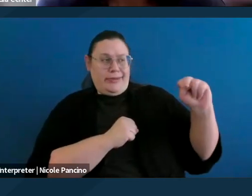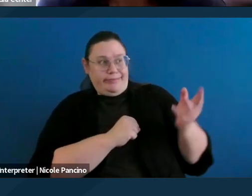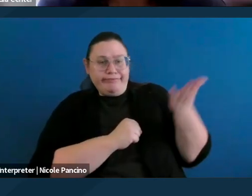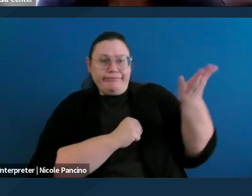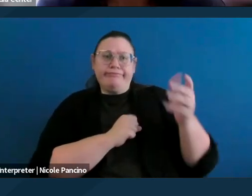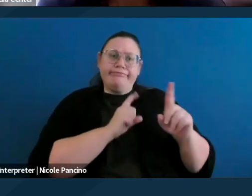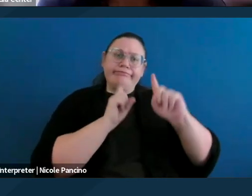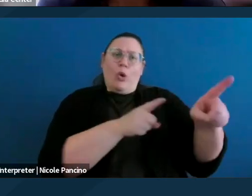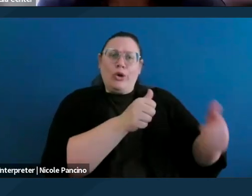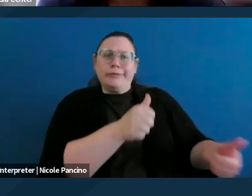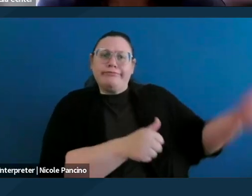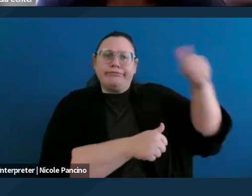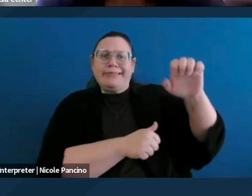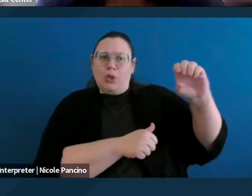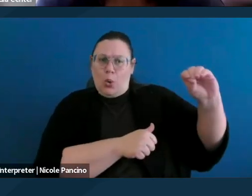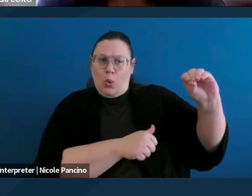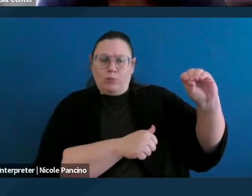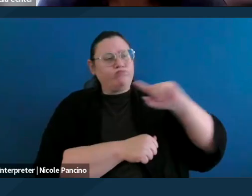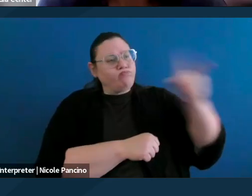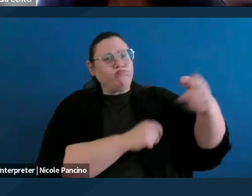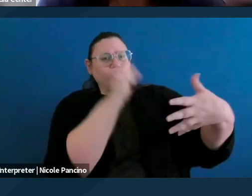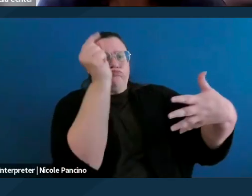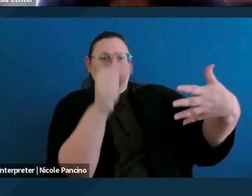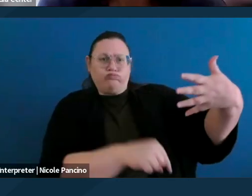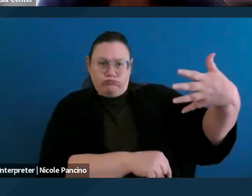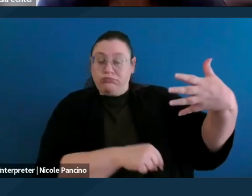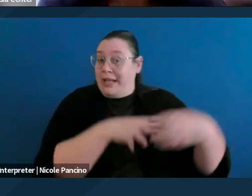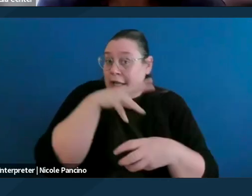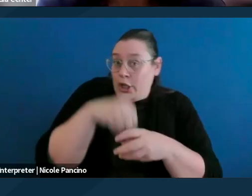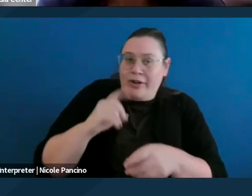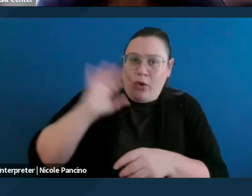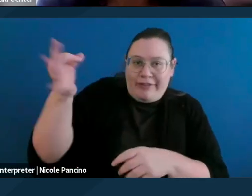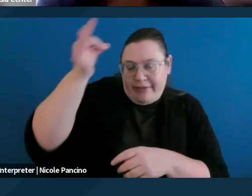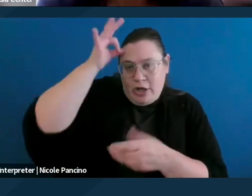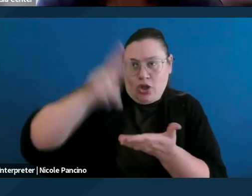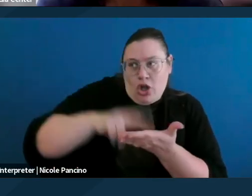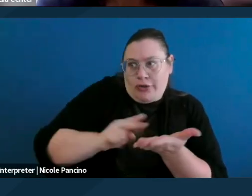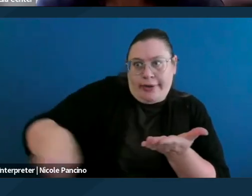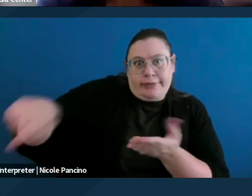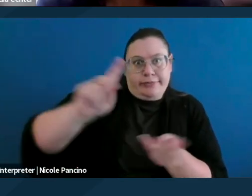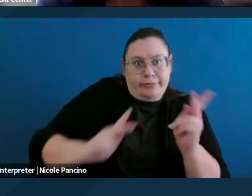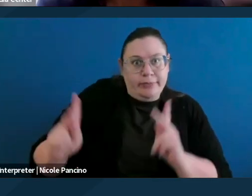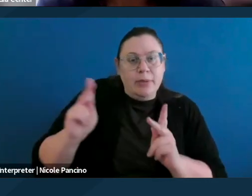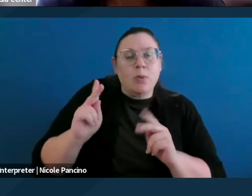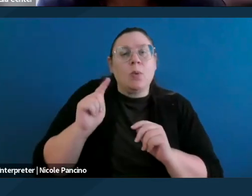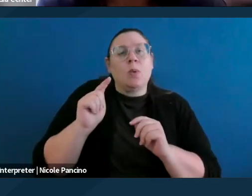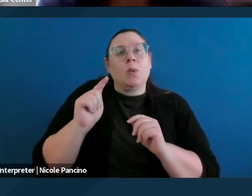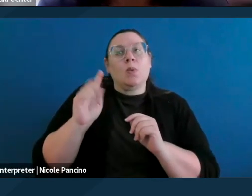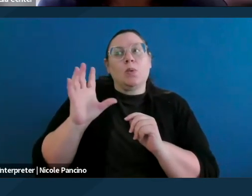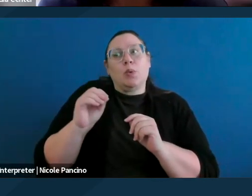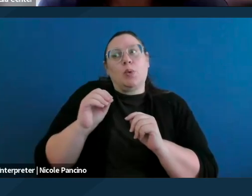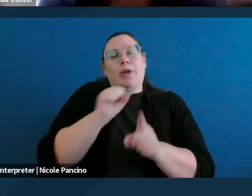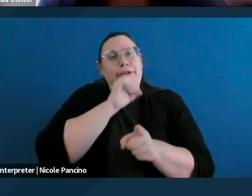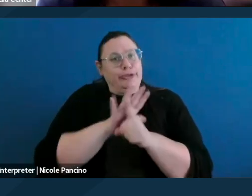um, directing certain steps, including for federal contractors, to ensure